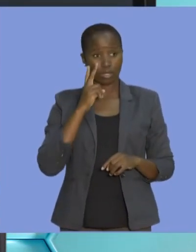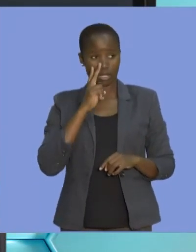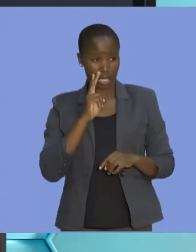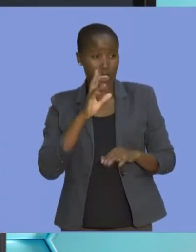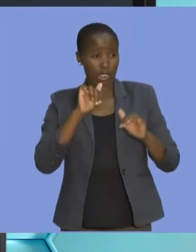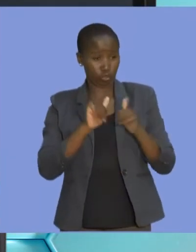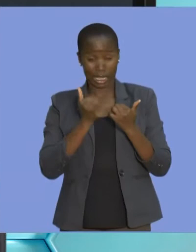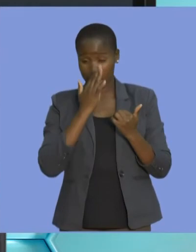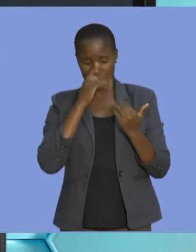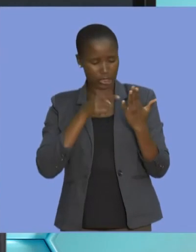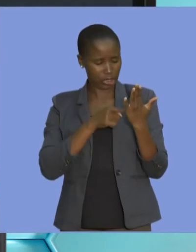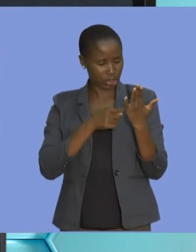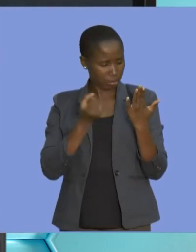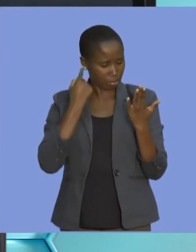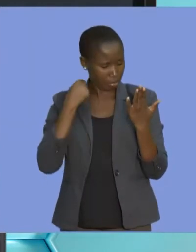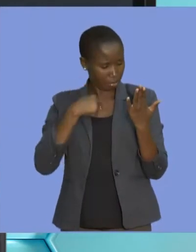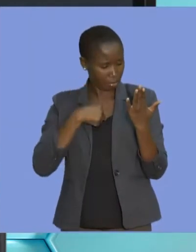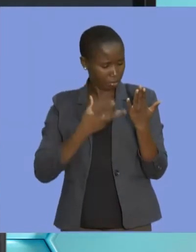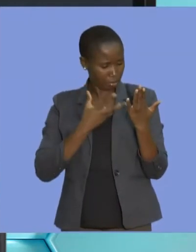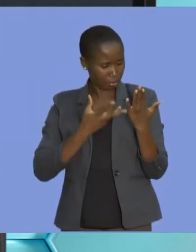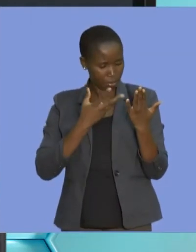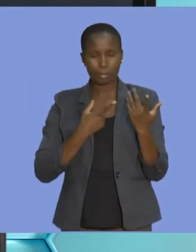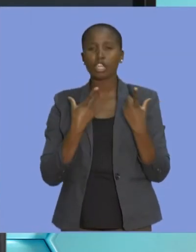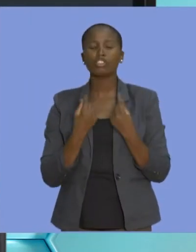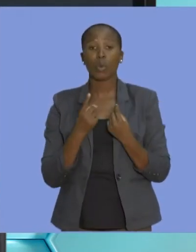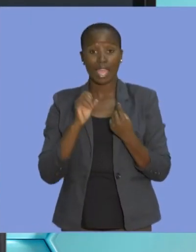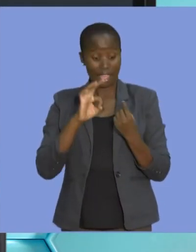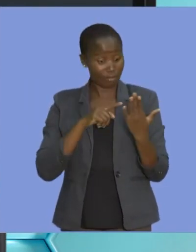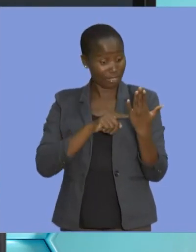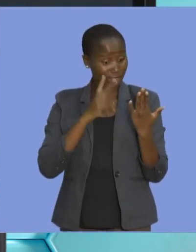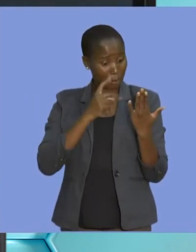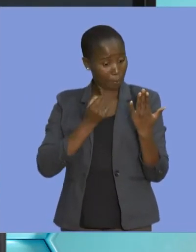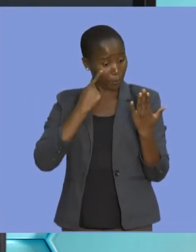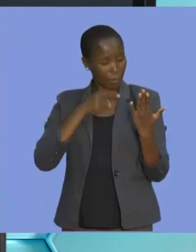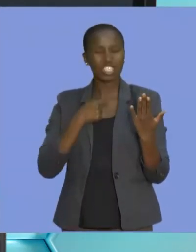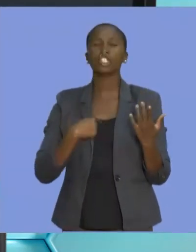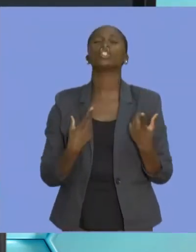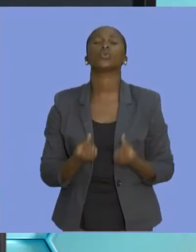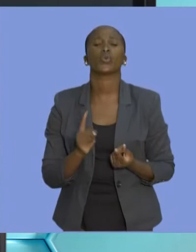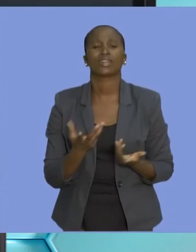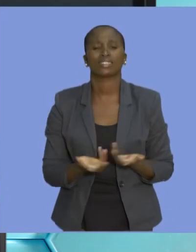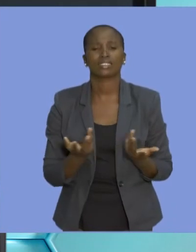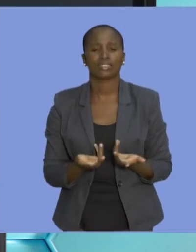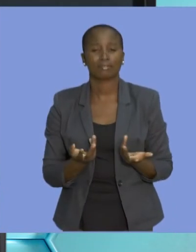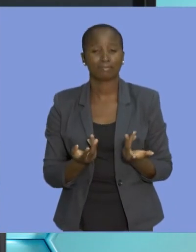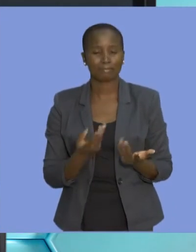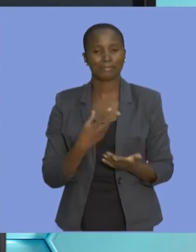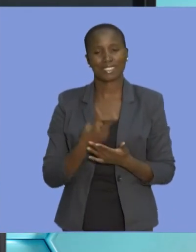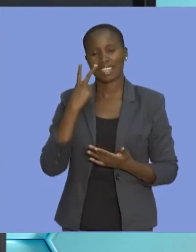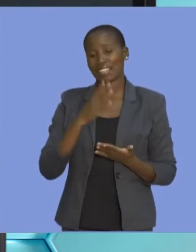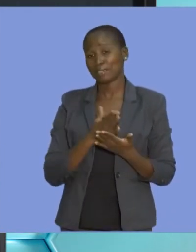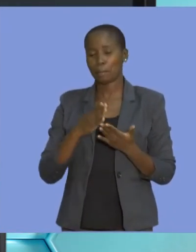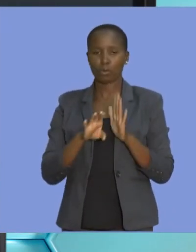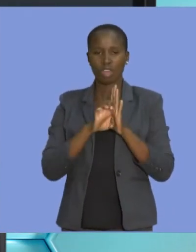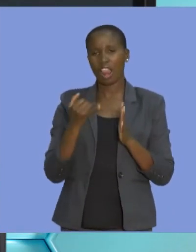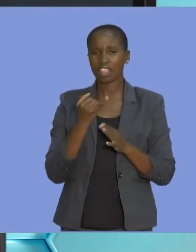of it. What is important is what do you do with the challenge, okay? So look at some of the examples, ask